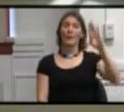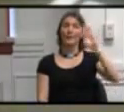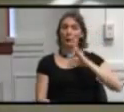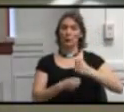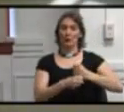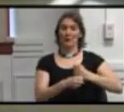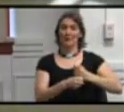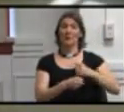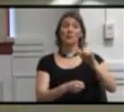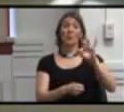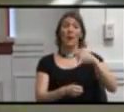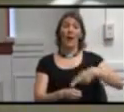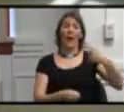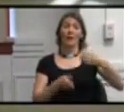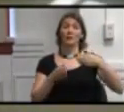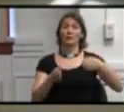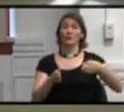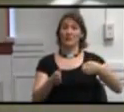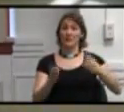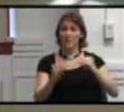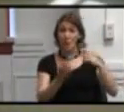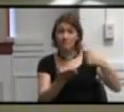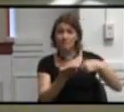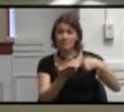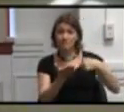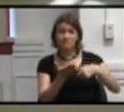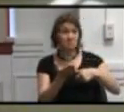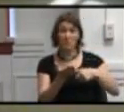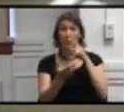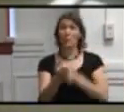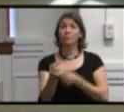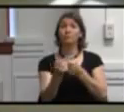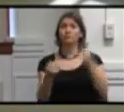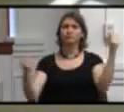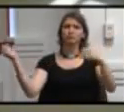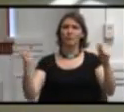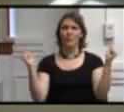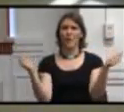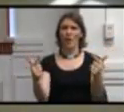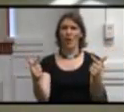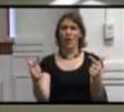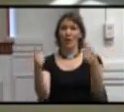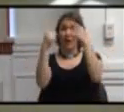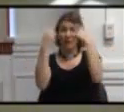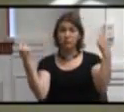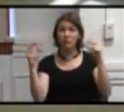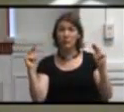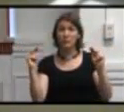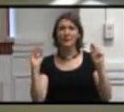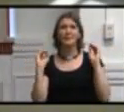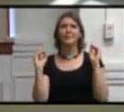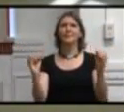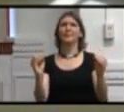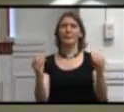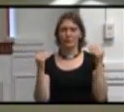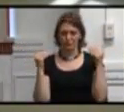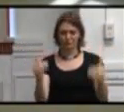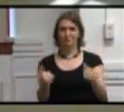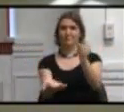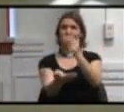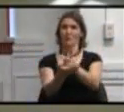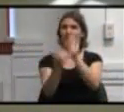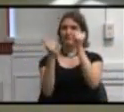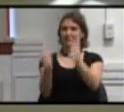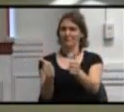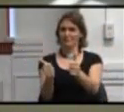Street. Is there any further discussion? Hearing none, all those in favor, please say aye. Aye. Aye. Anybody opposed or abstaining? That carries 5-0.